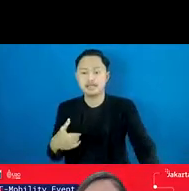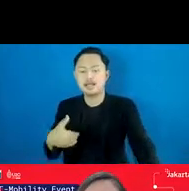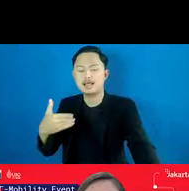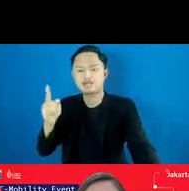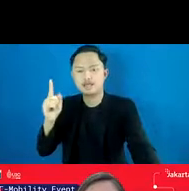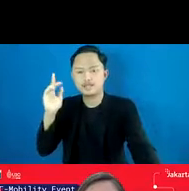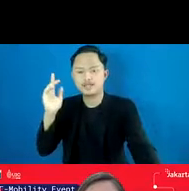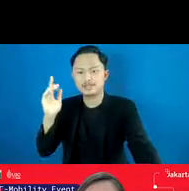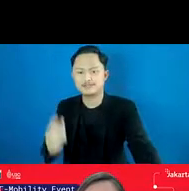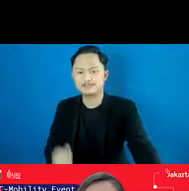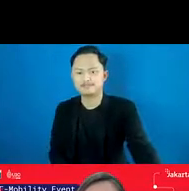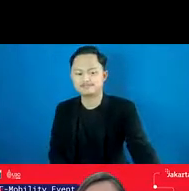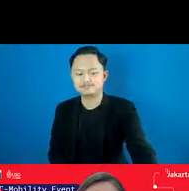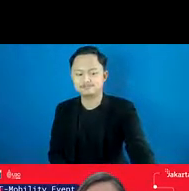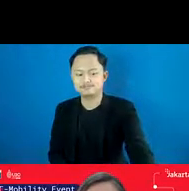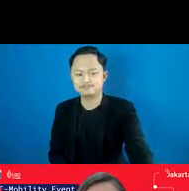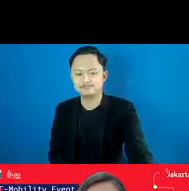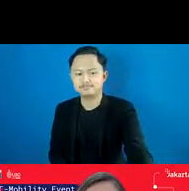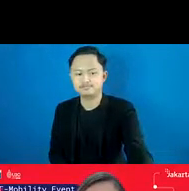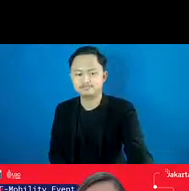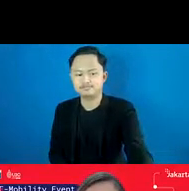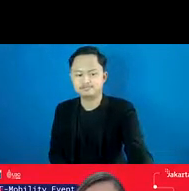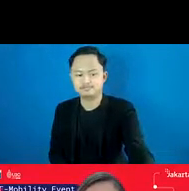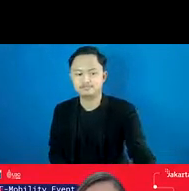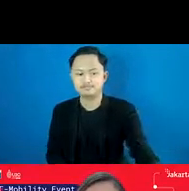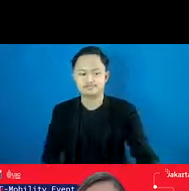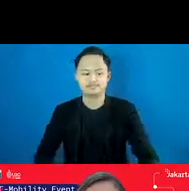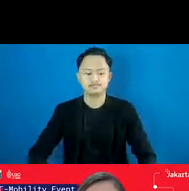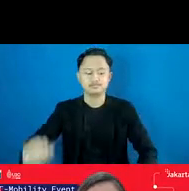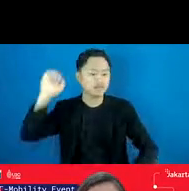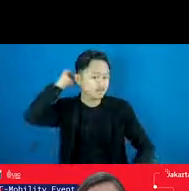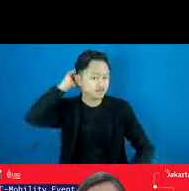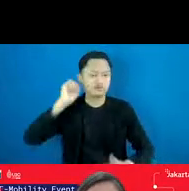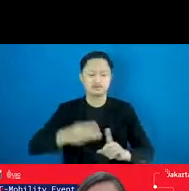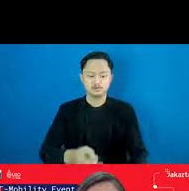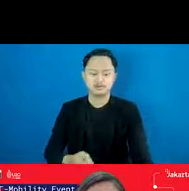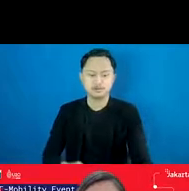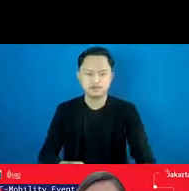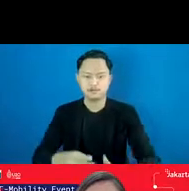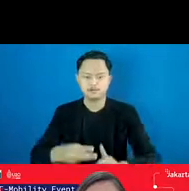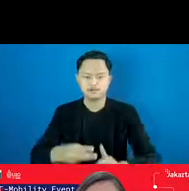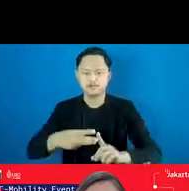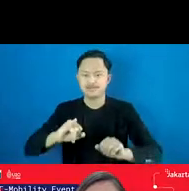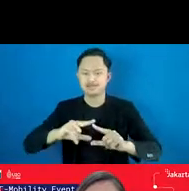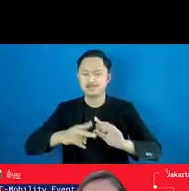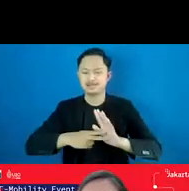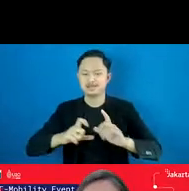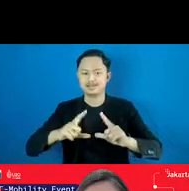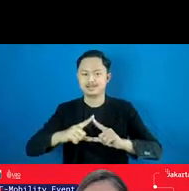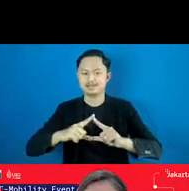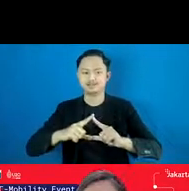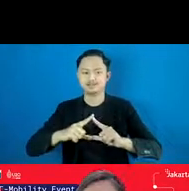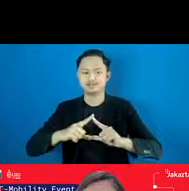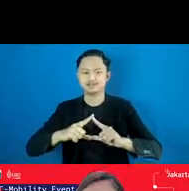presentation, which will be presented by Ms. Bianca Makido, the Investment and Partnership Manager for the